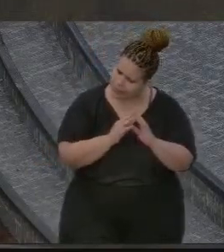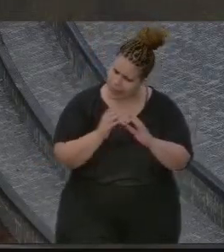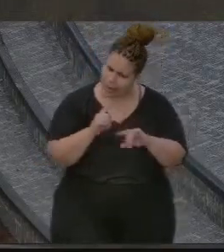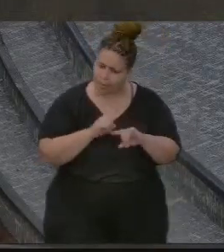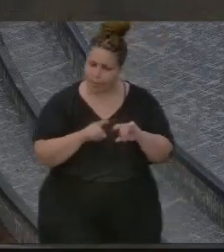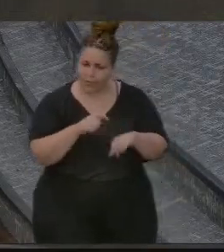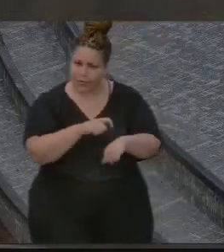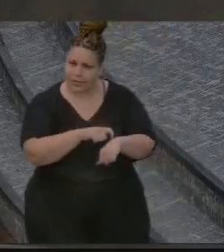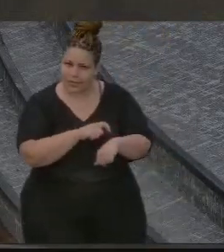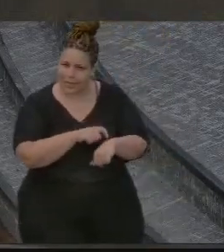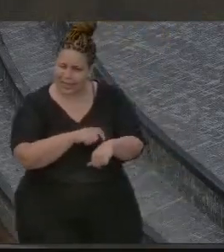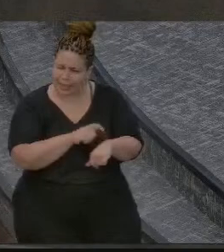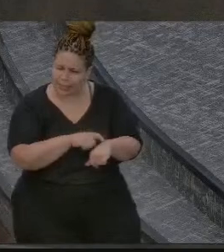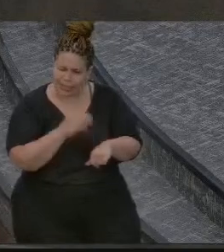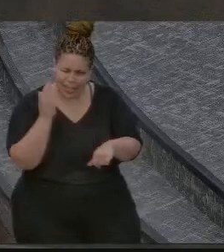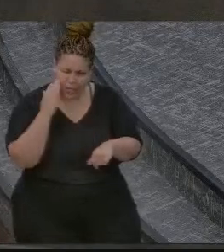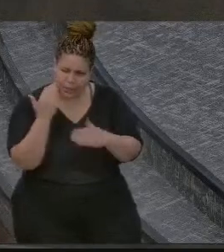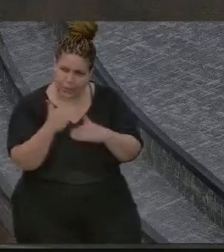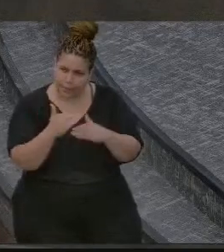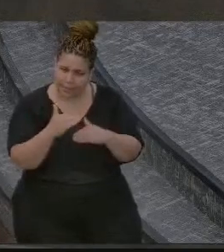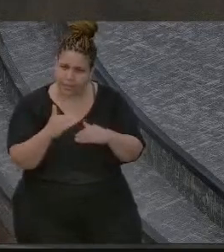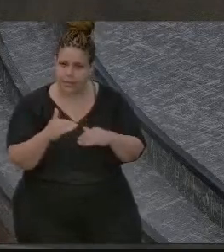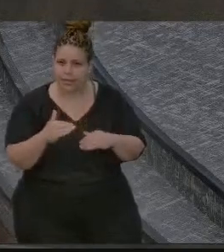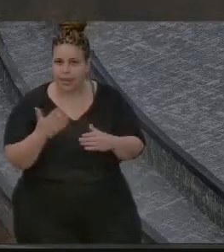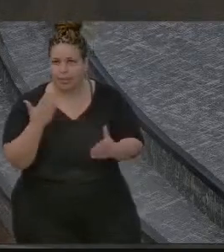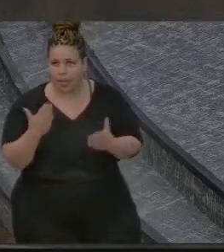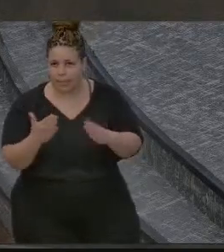to send it